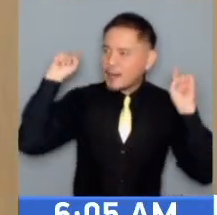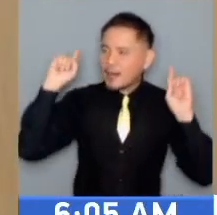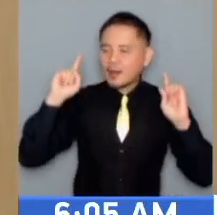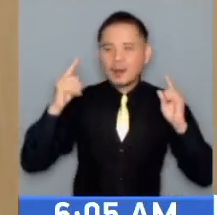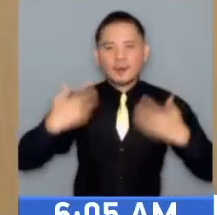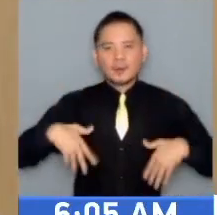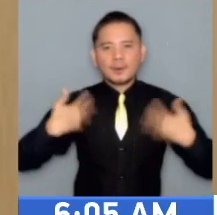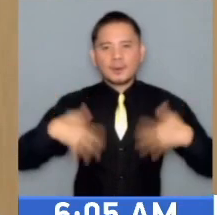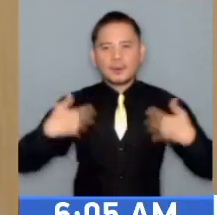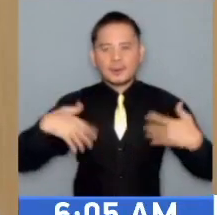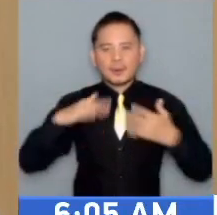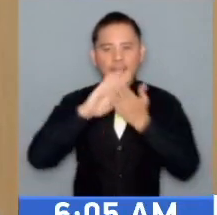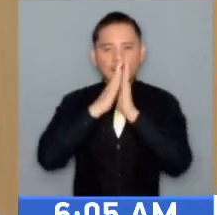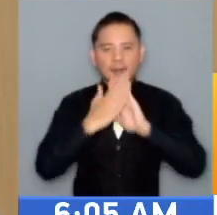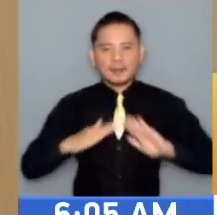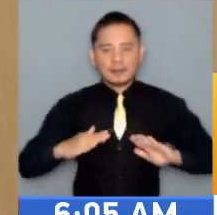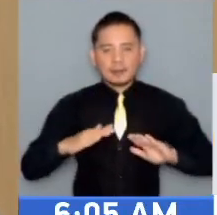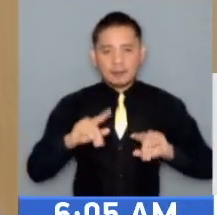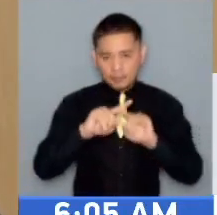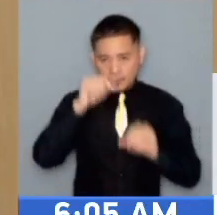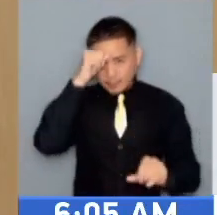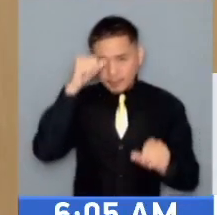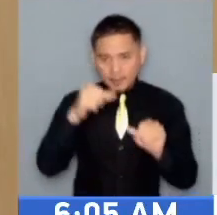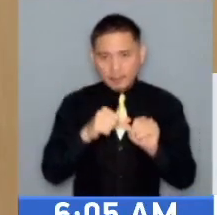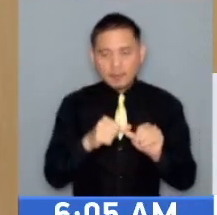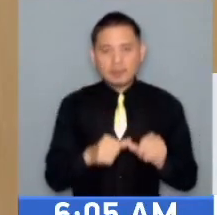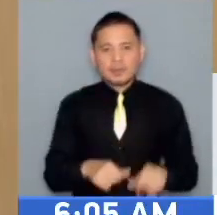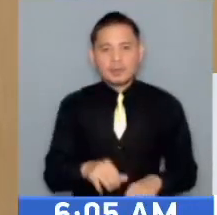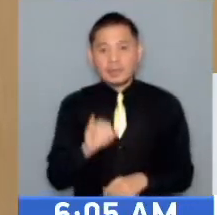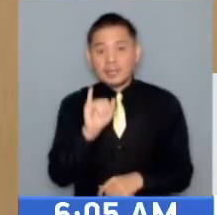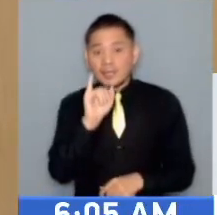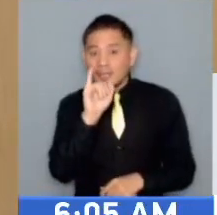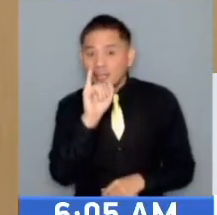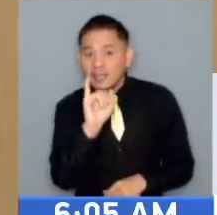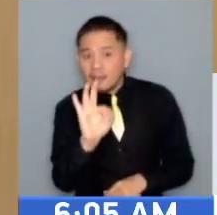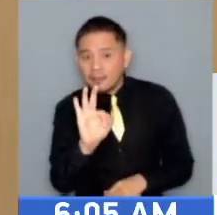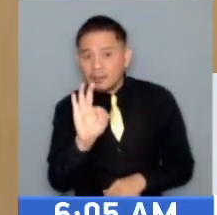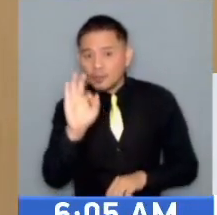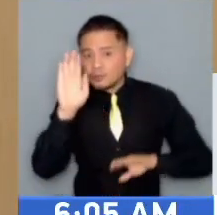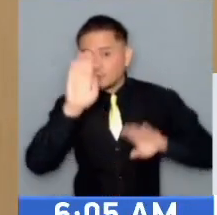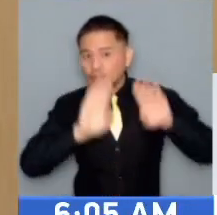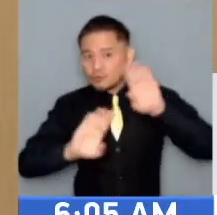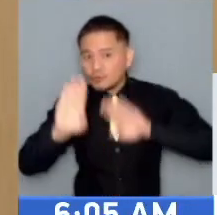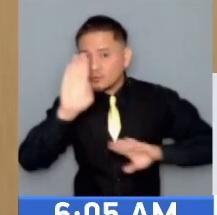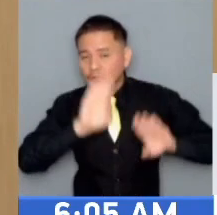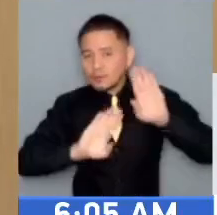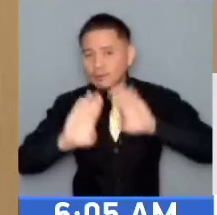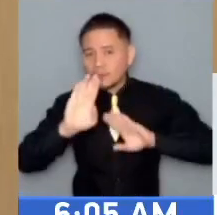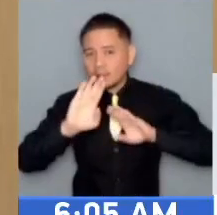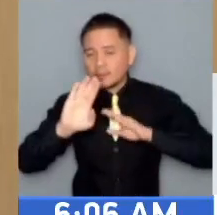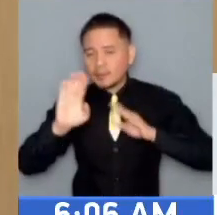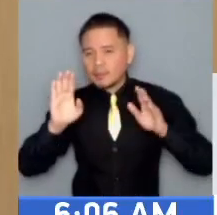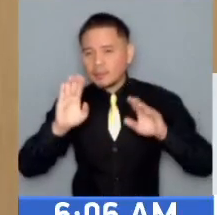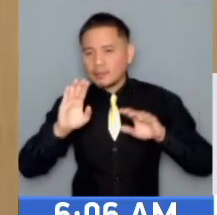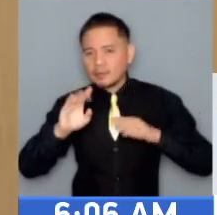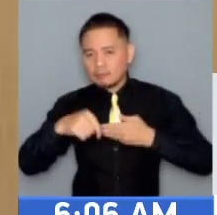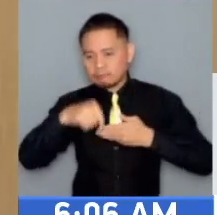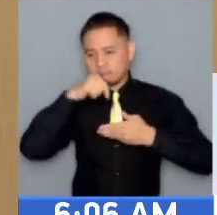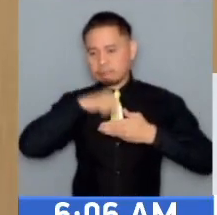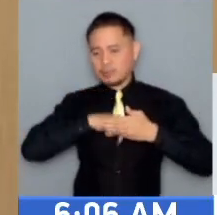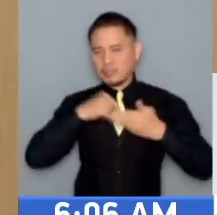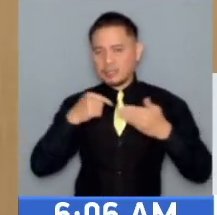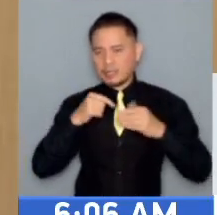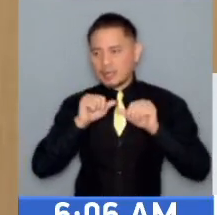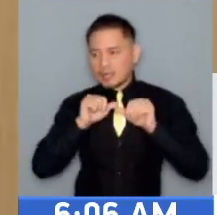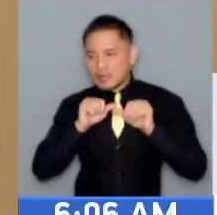I would point out that the tunnel itself is a very long, winding and tortuous tunnel. So